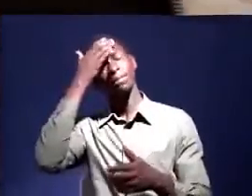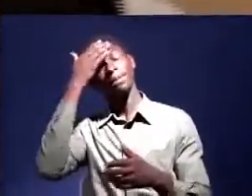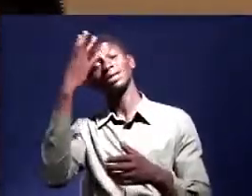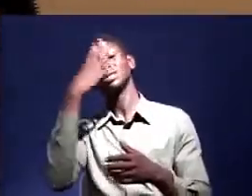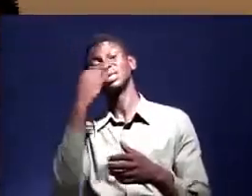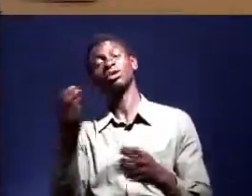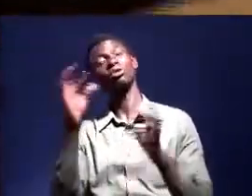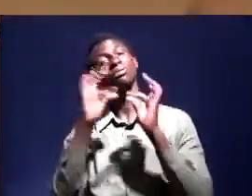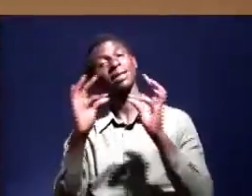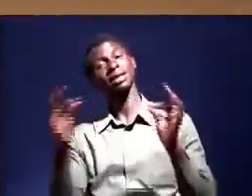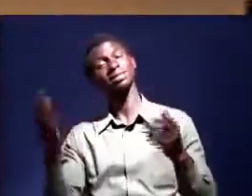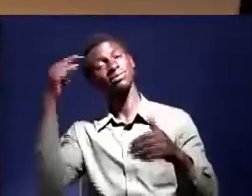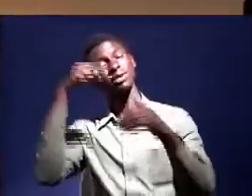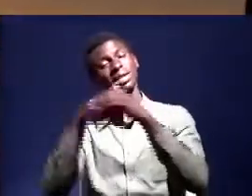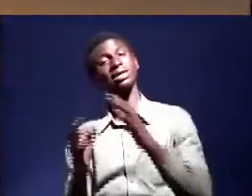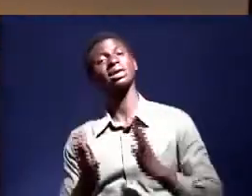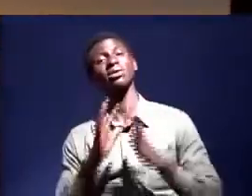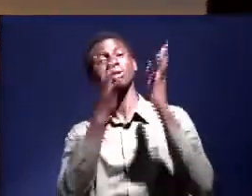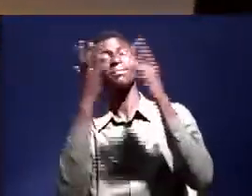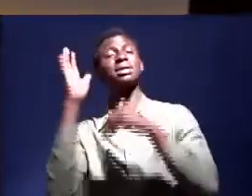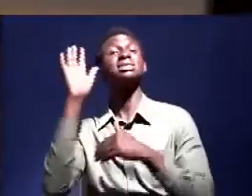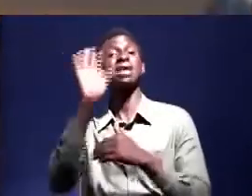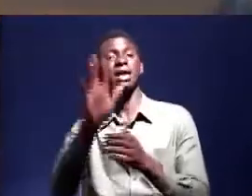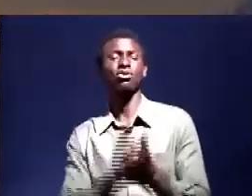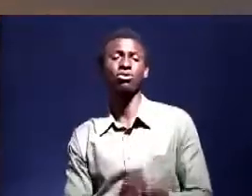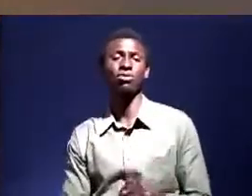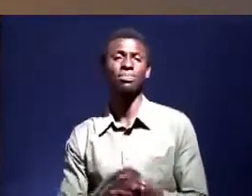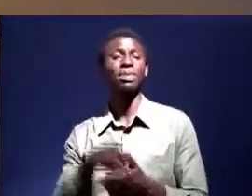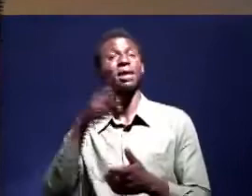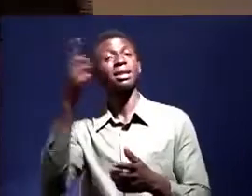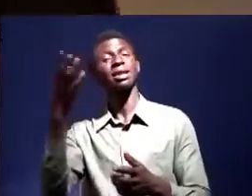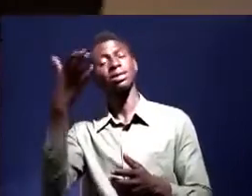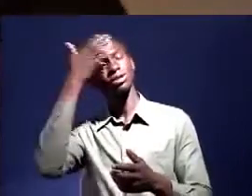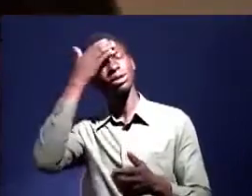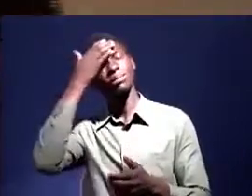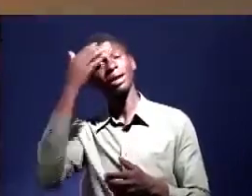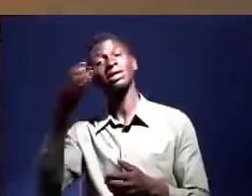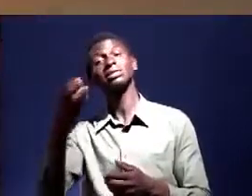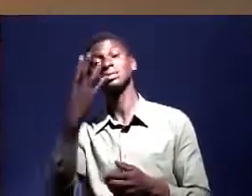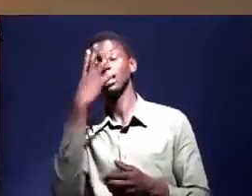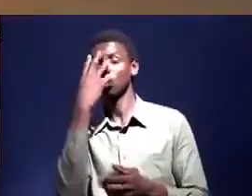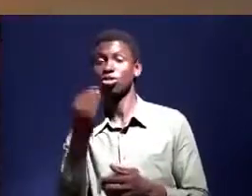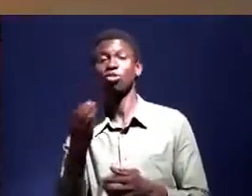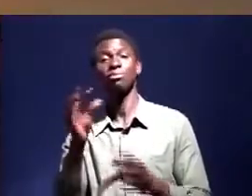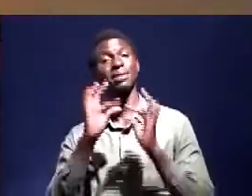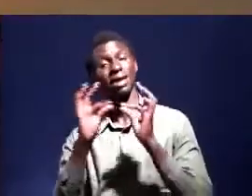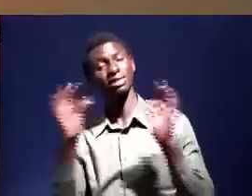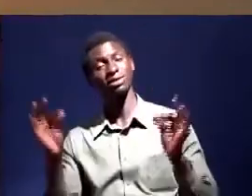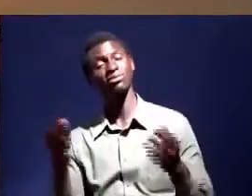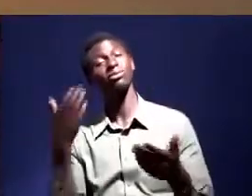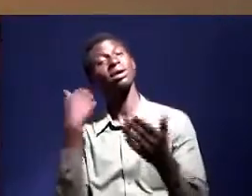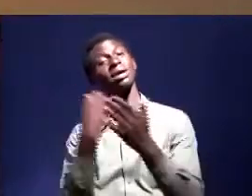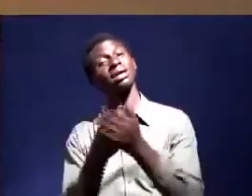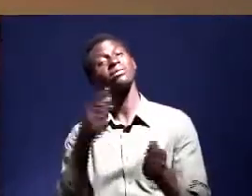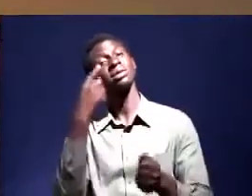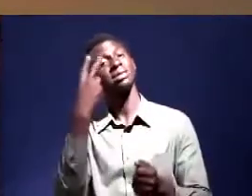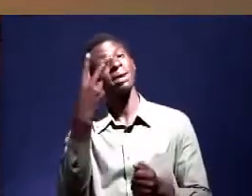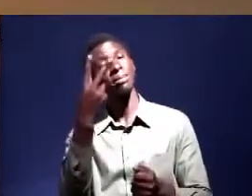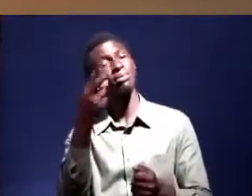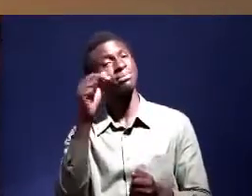And that gift of the Holy Spirit is for two reasons. One, to strengthen